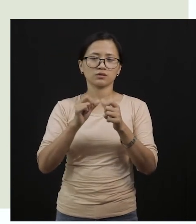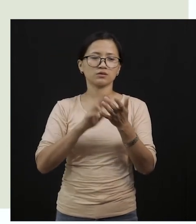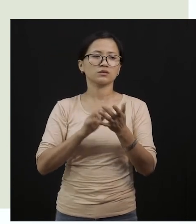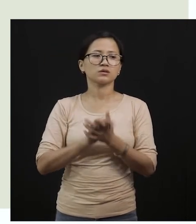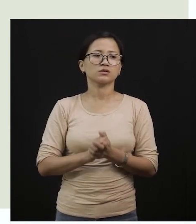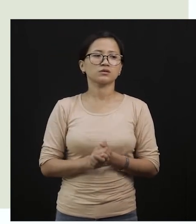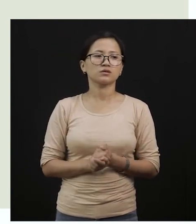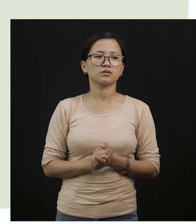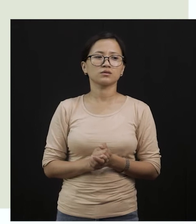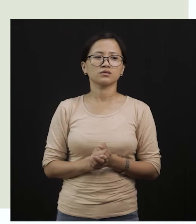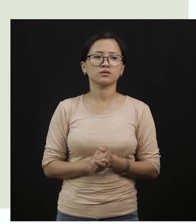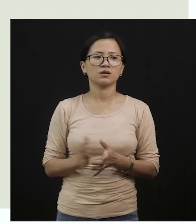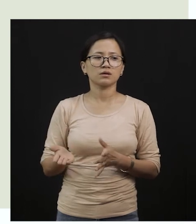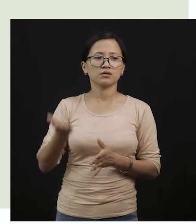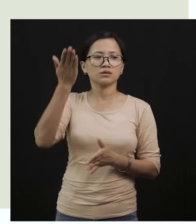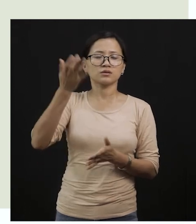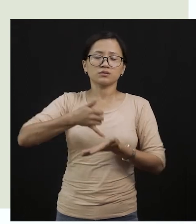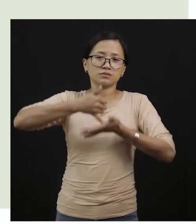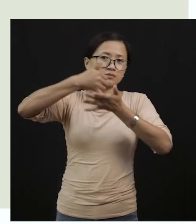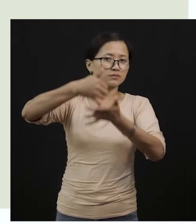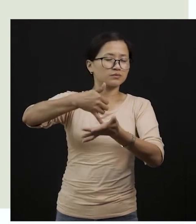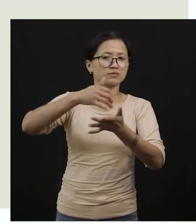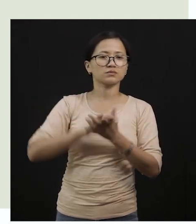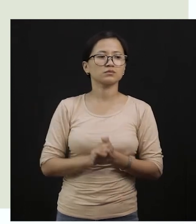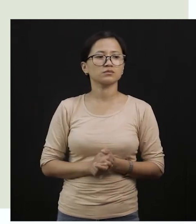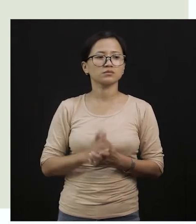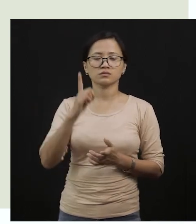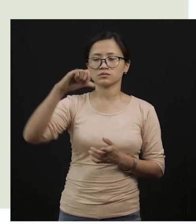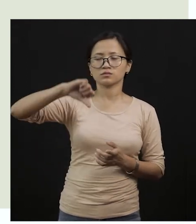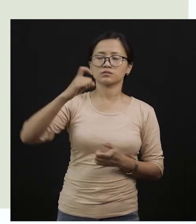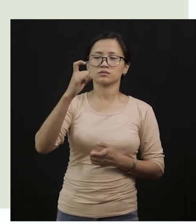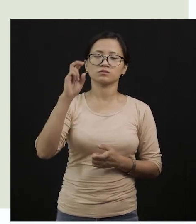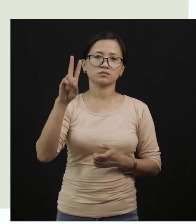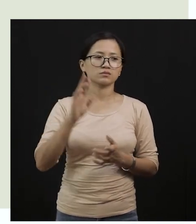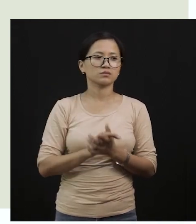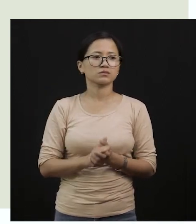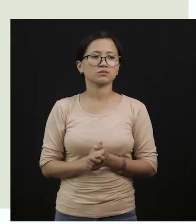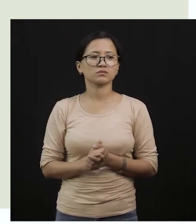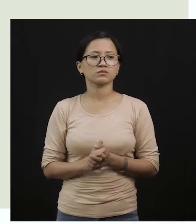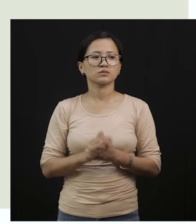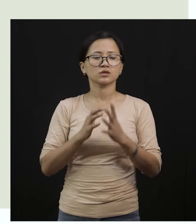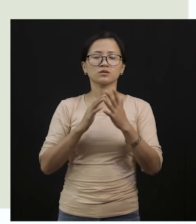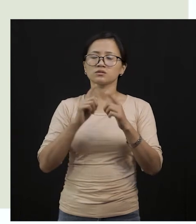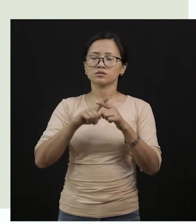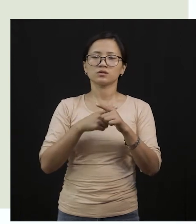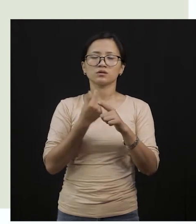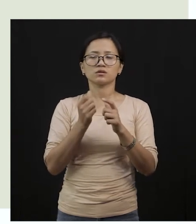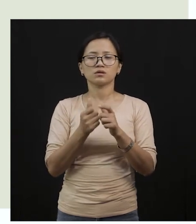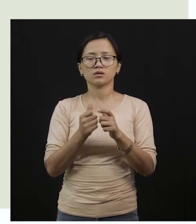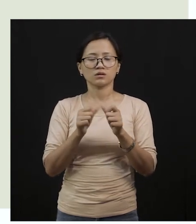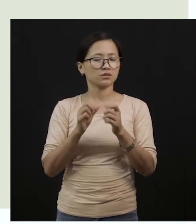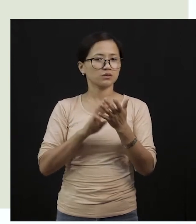got that in the year 1980, okay? In 1972, she won another award, that is